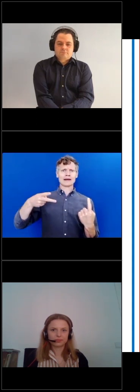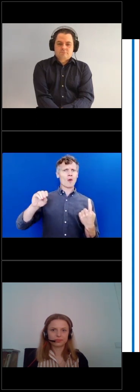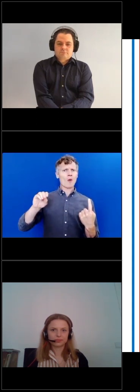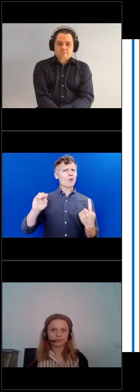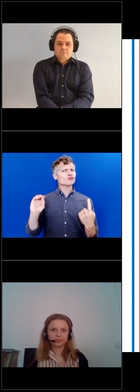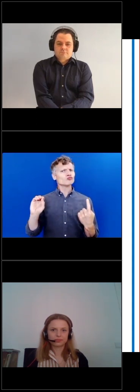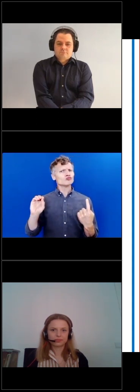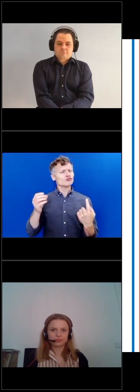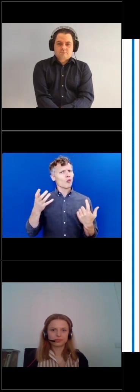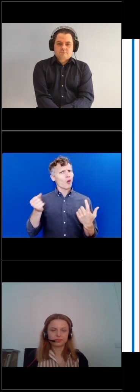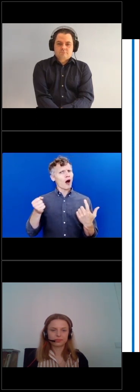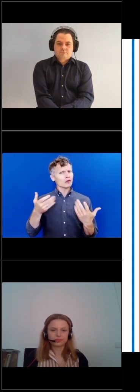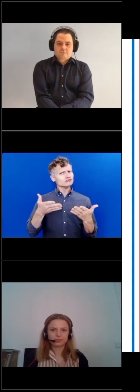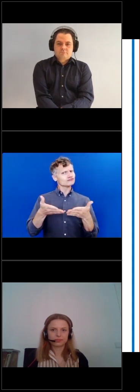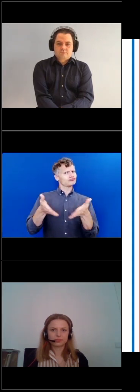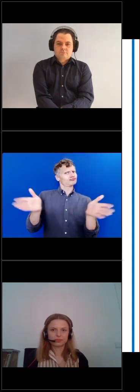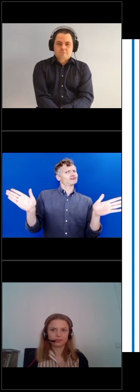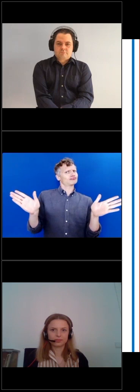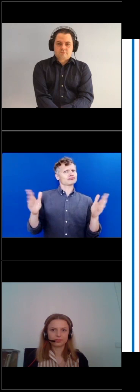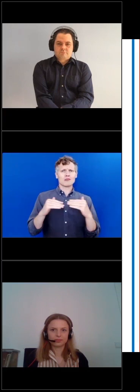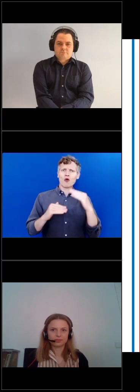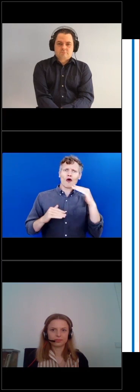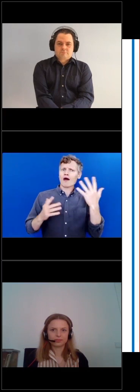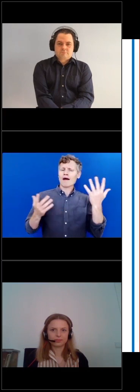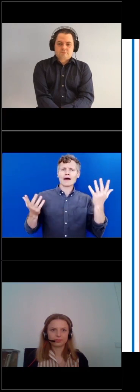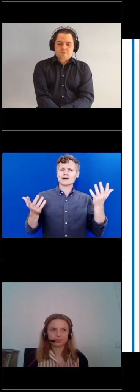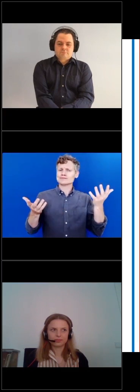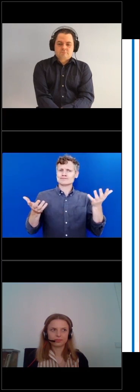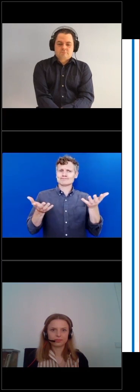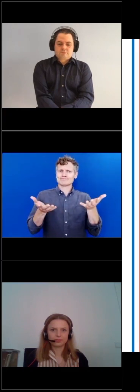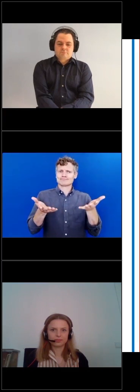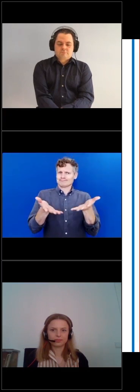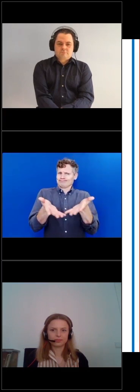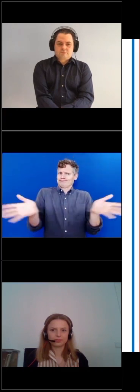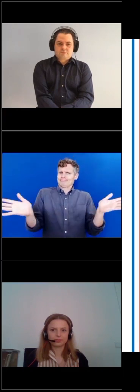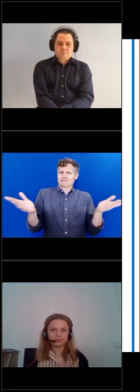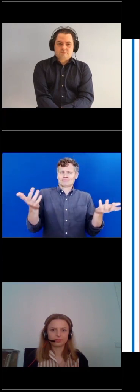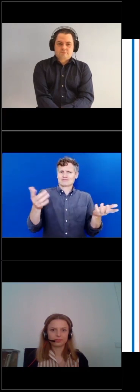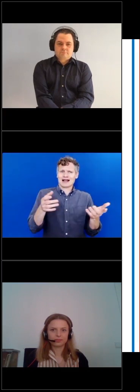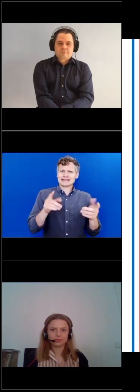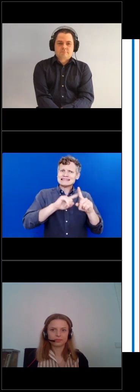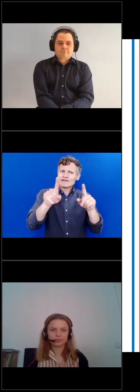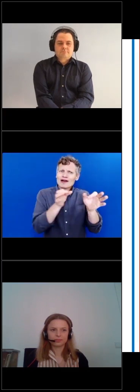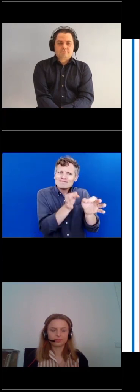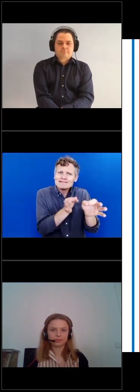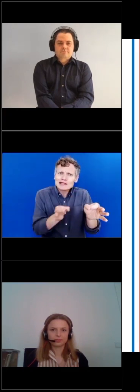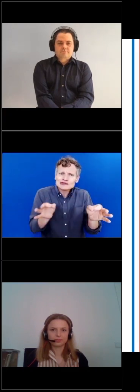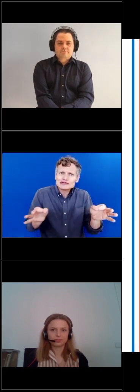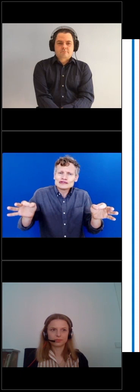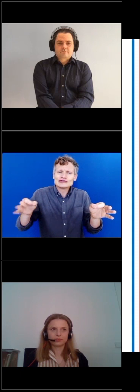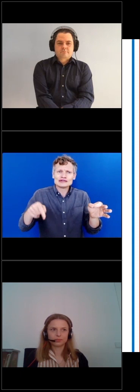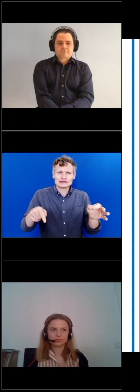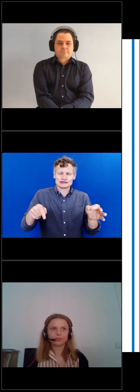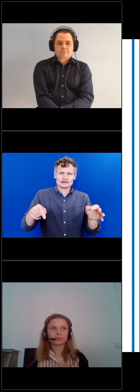the engagement with the local village. In this case, is because they are the